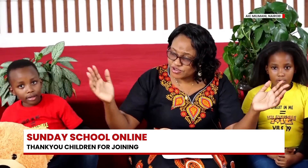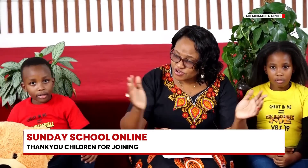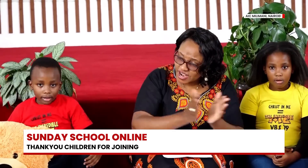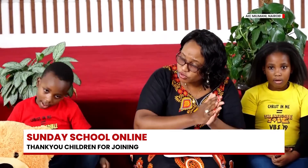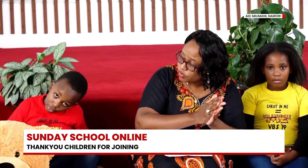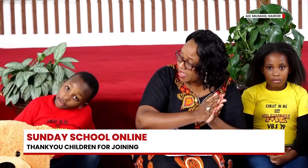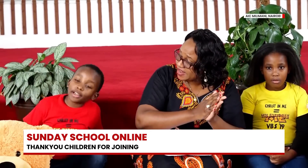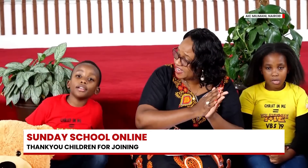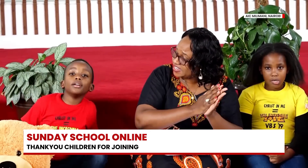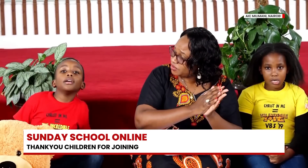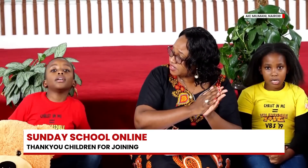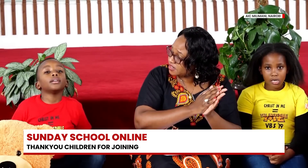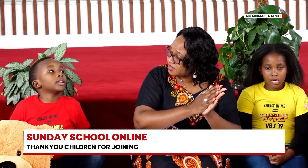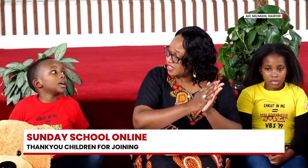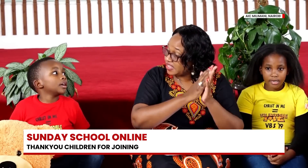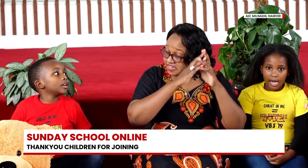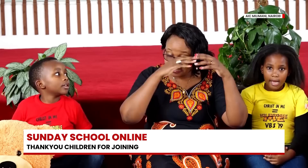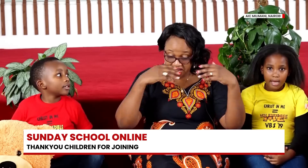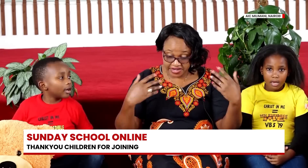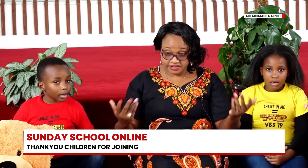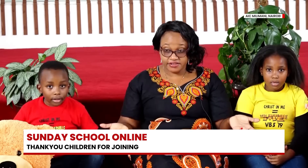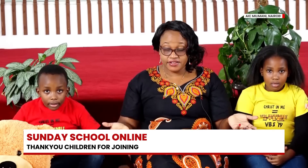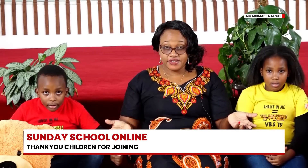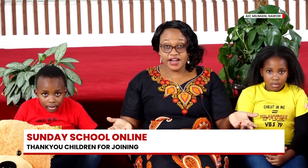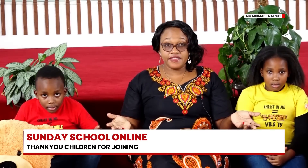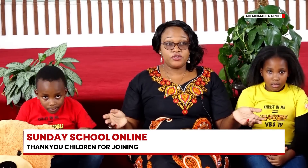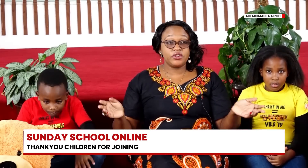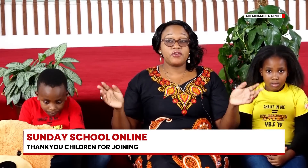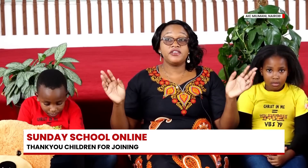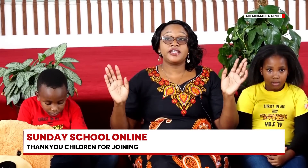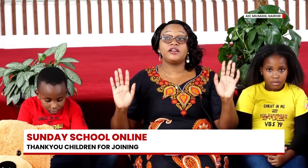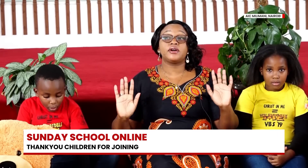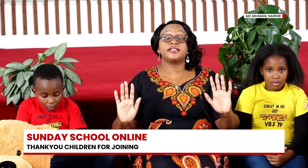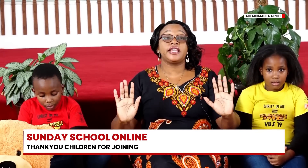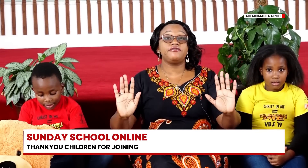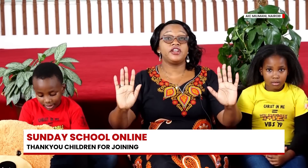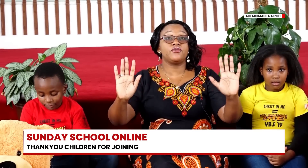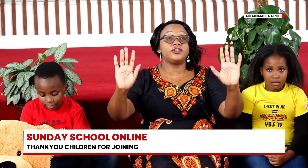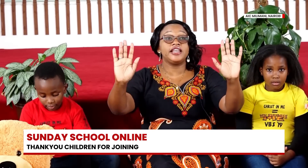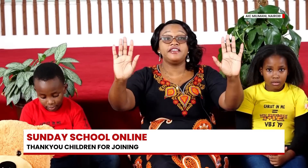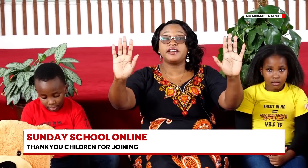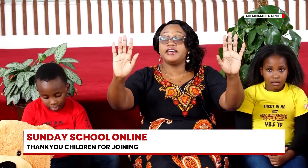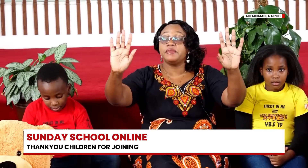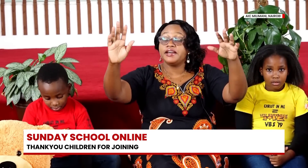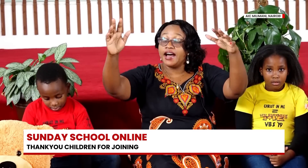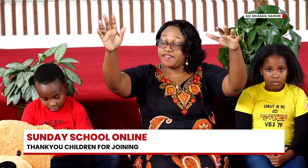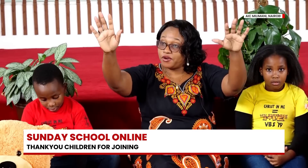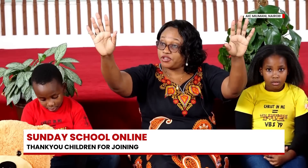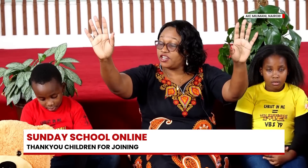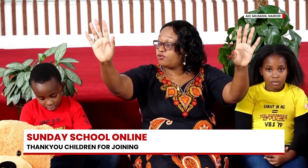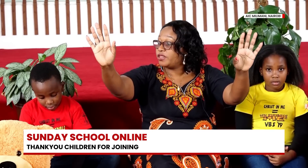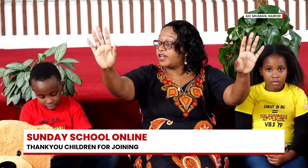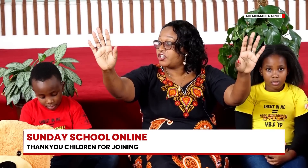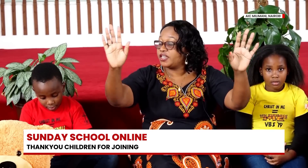all drowned. And they did what? They died. And the children of Israel were safe and God delivered them. And